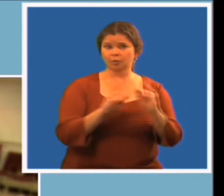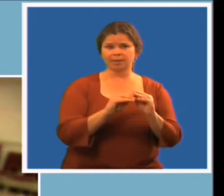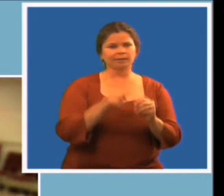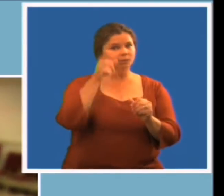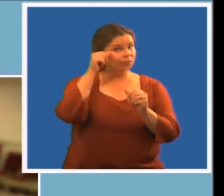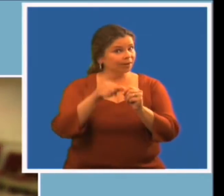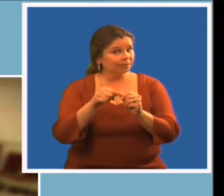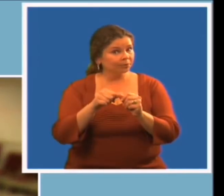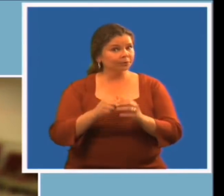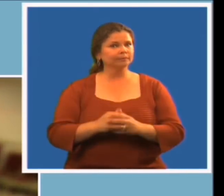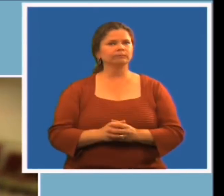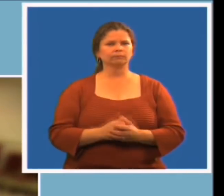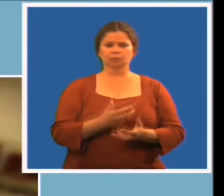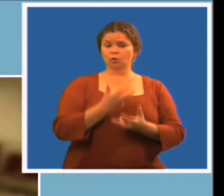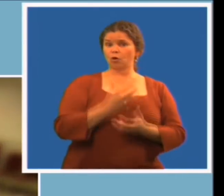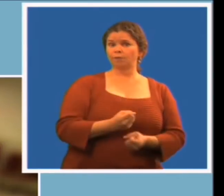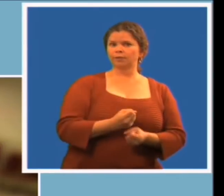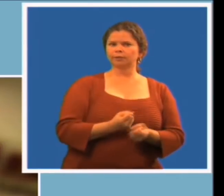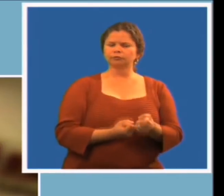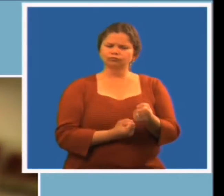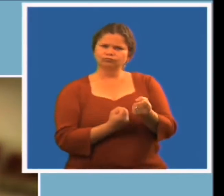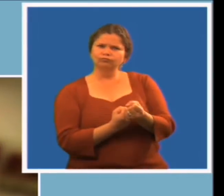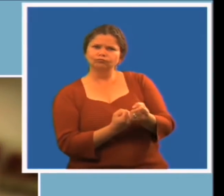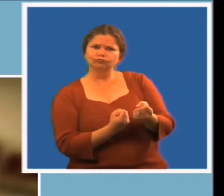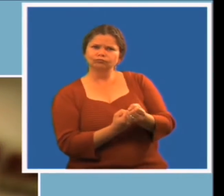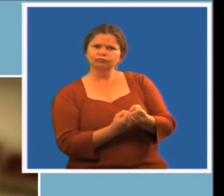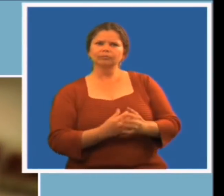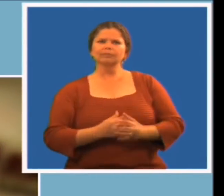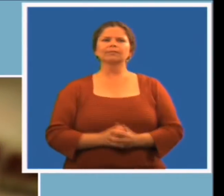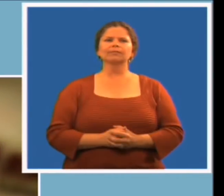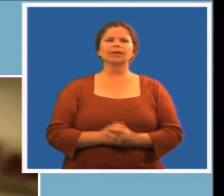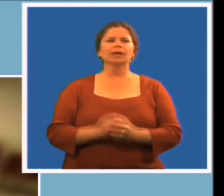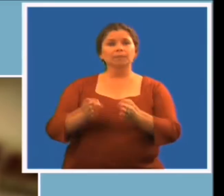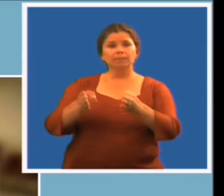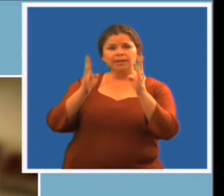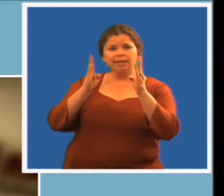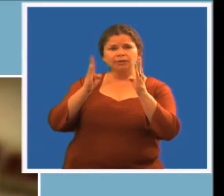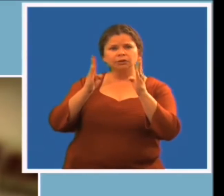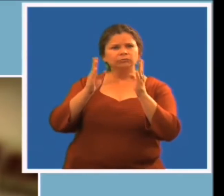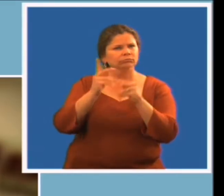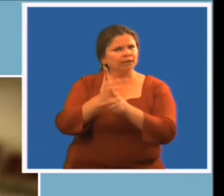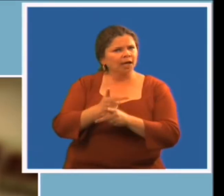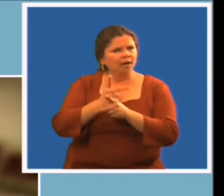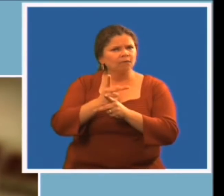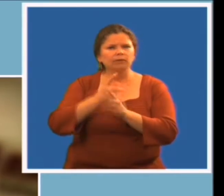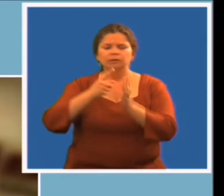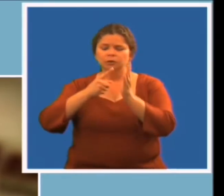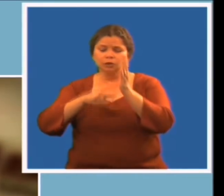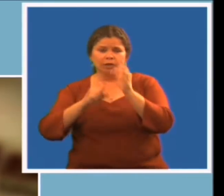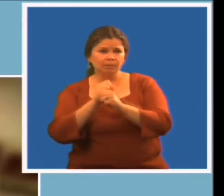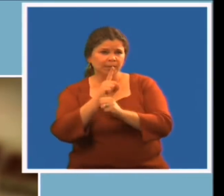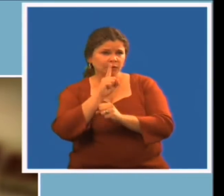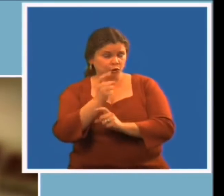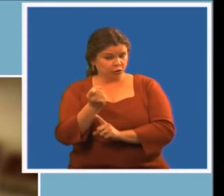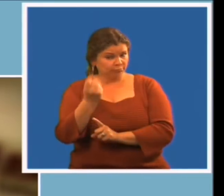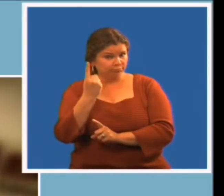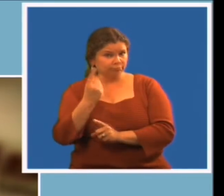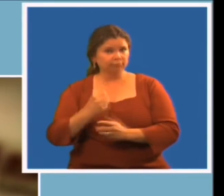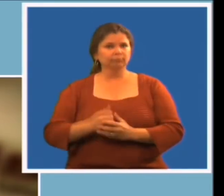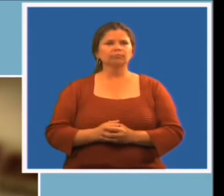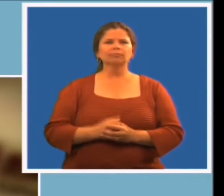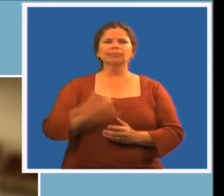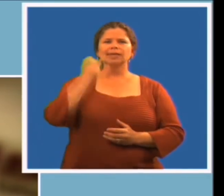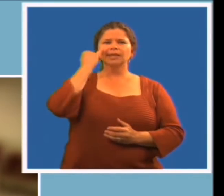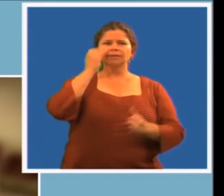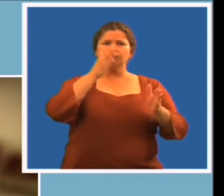As the meeting proceeds, remember, be confident and reassuring. Listen carefully. Check for understanding.